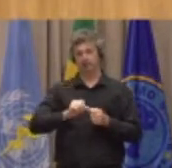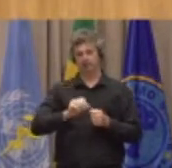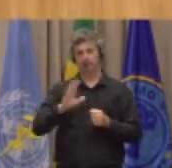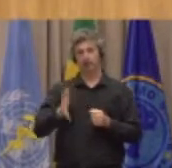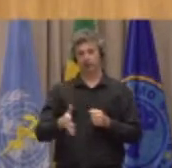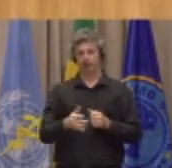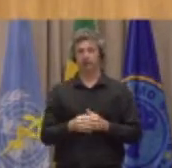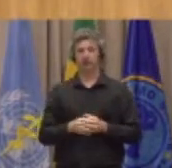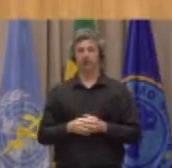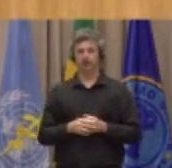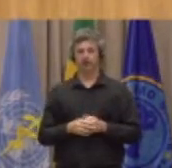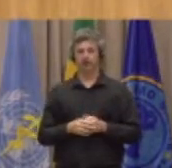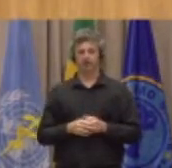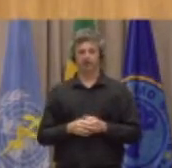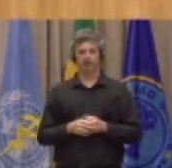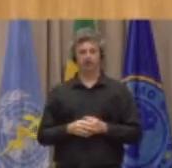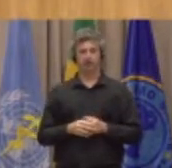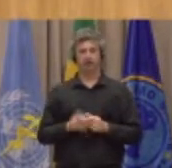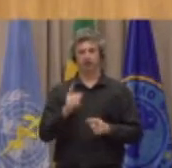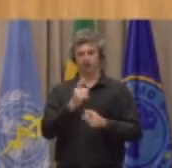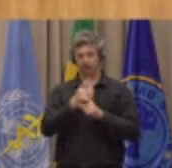COVID scenario,